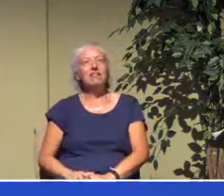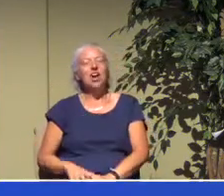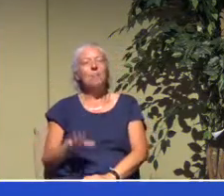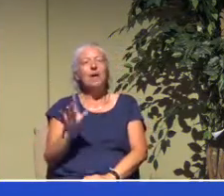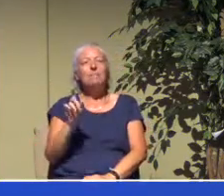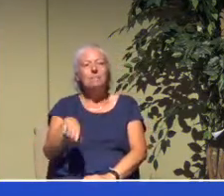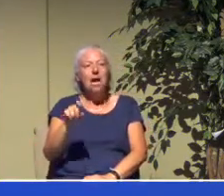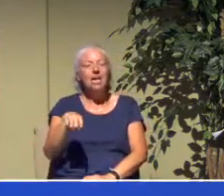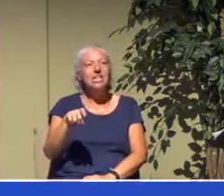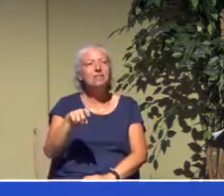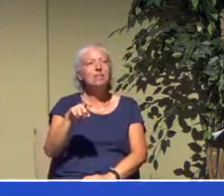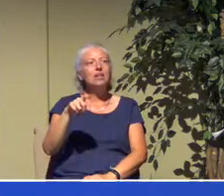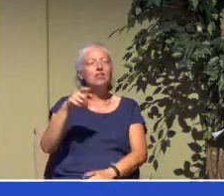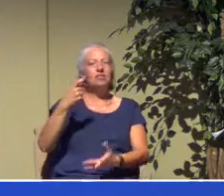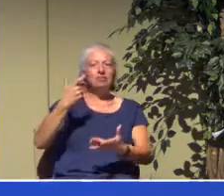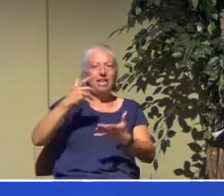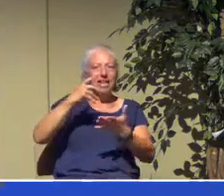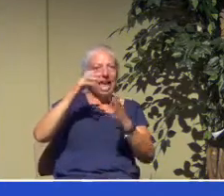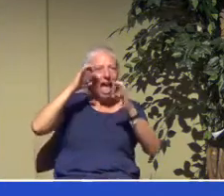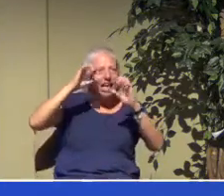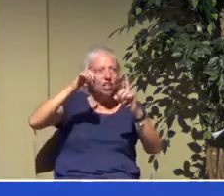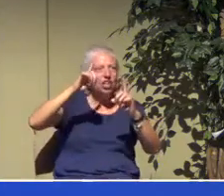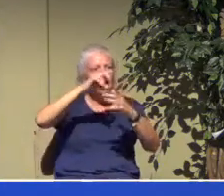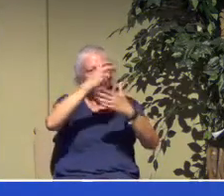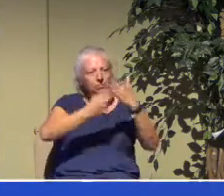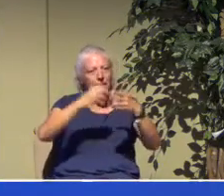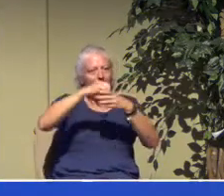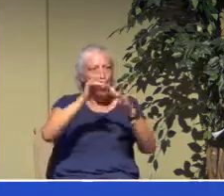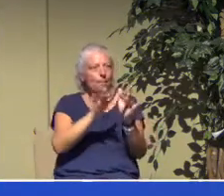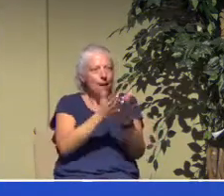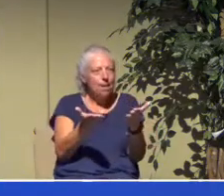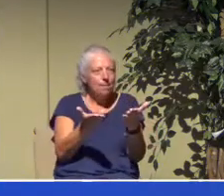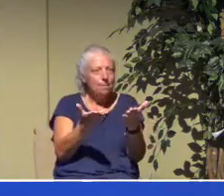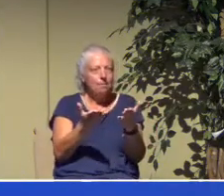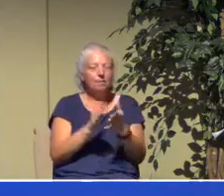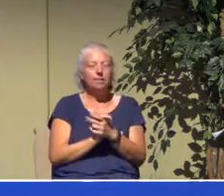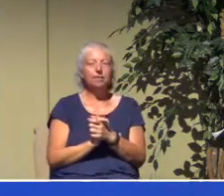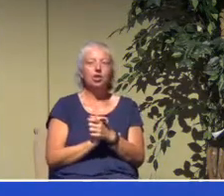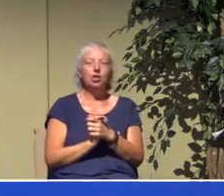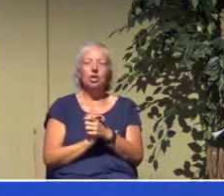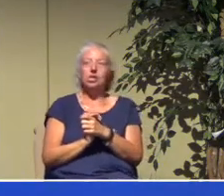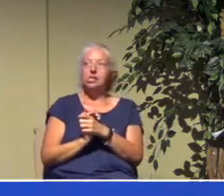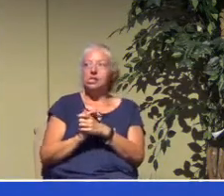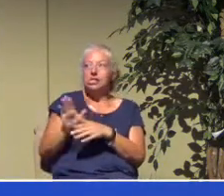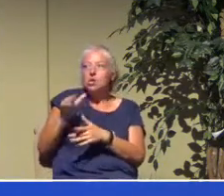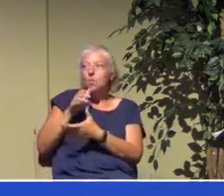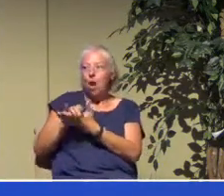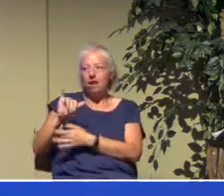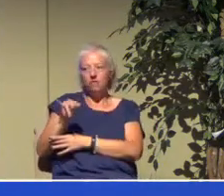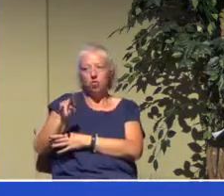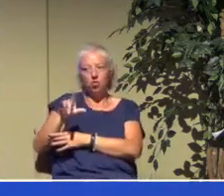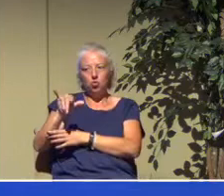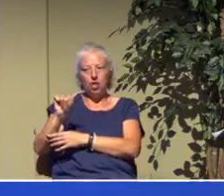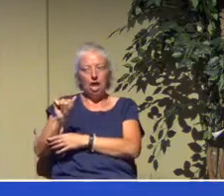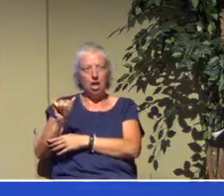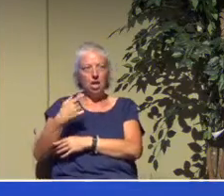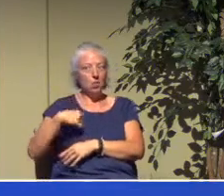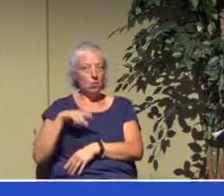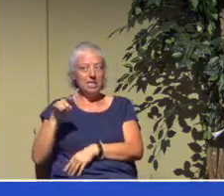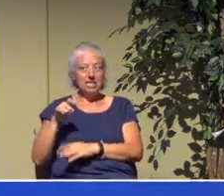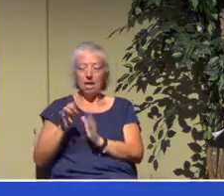of theological education. We are educators, right, of the word. And so I said, Julia, we need a background